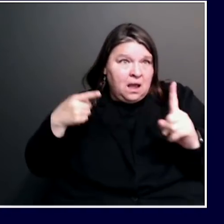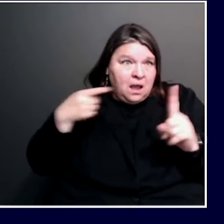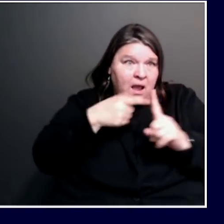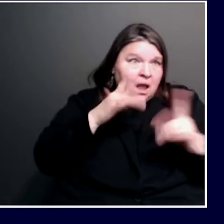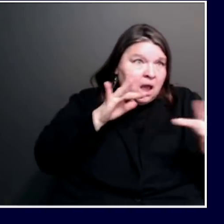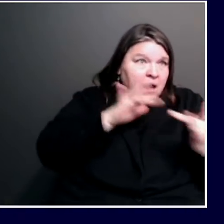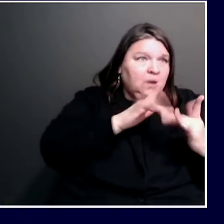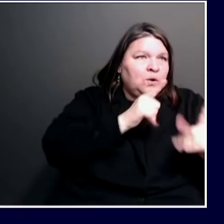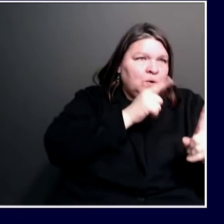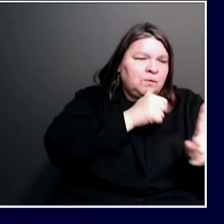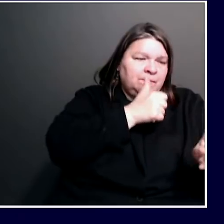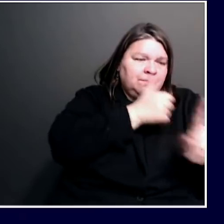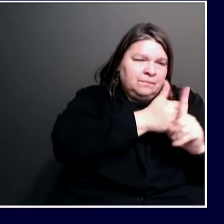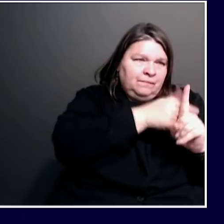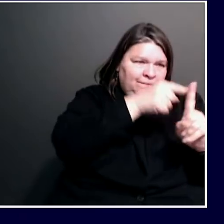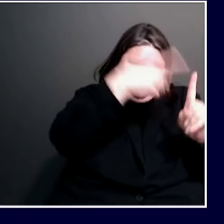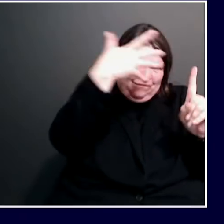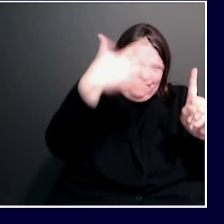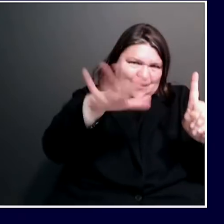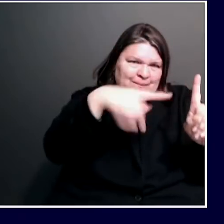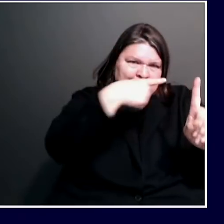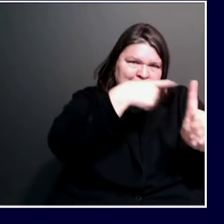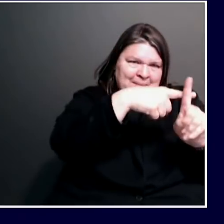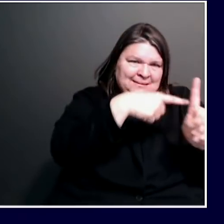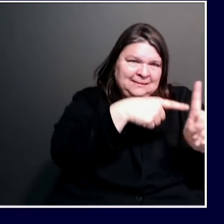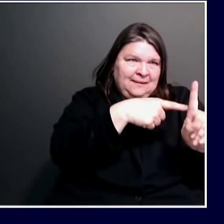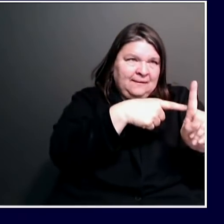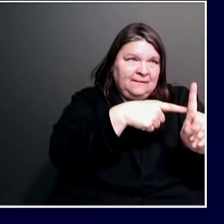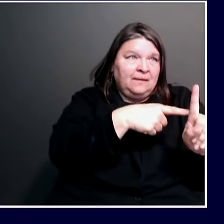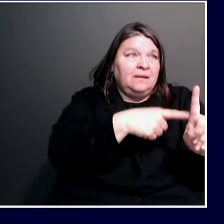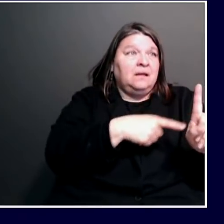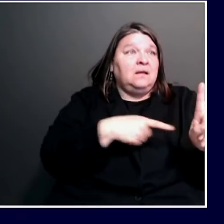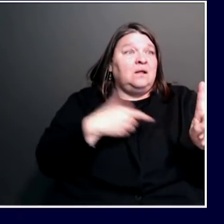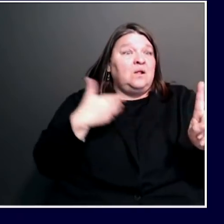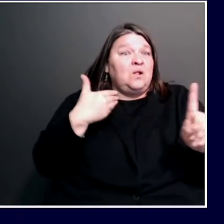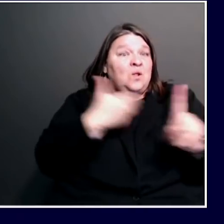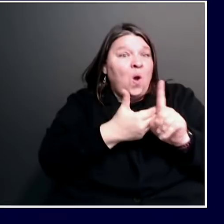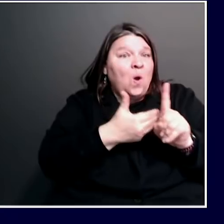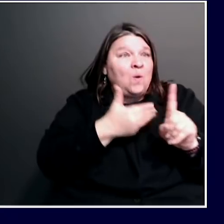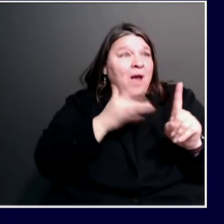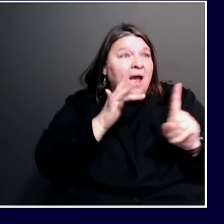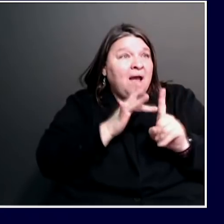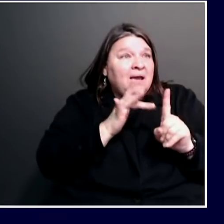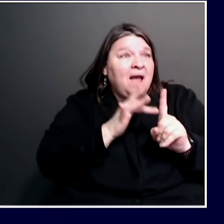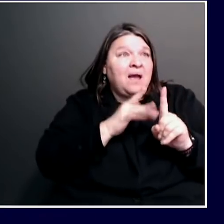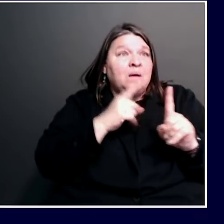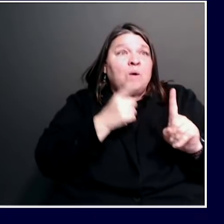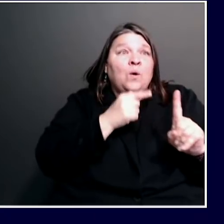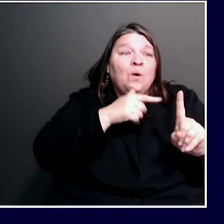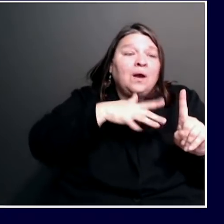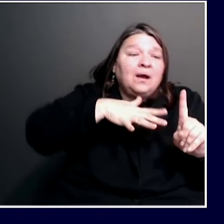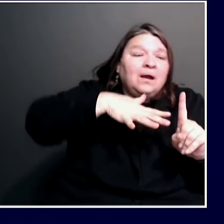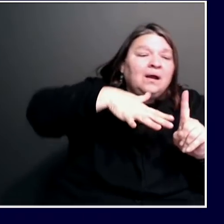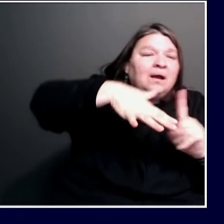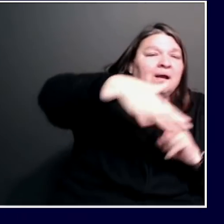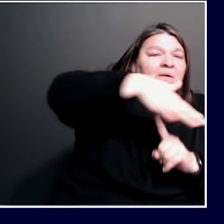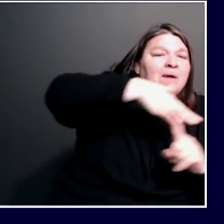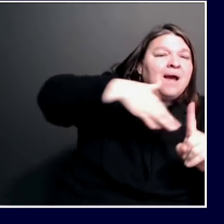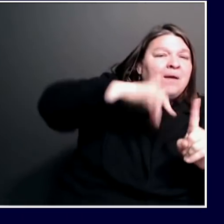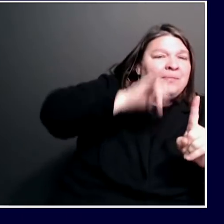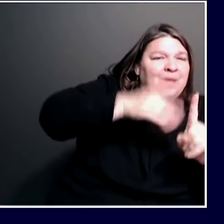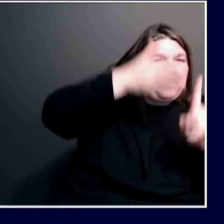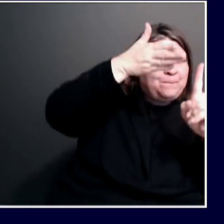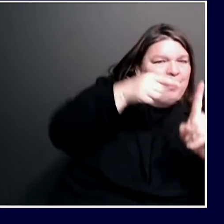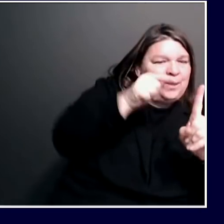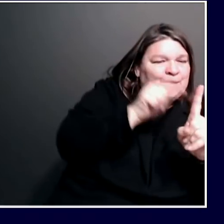case investigators is to elicit close contacts. Those close contacts are then given to a separate team, a contact tracing team,